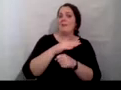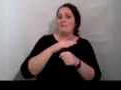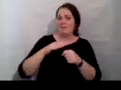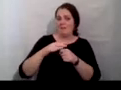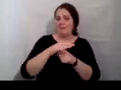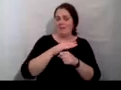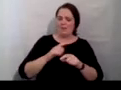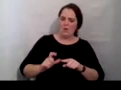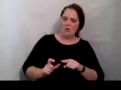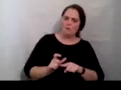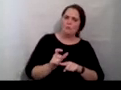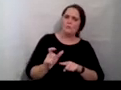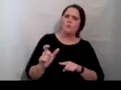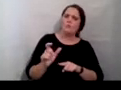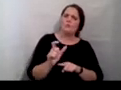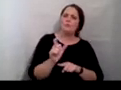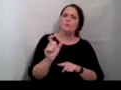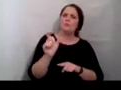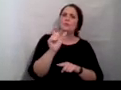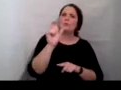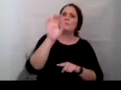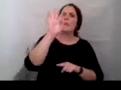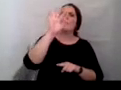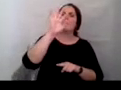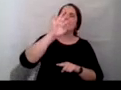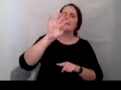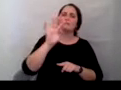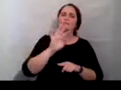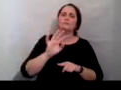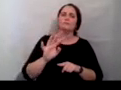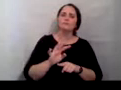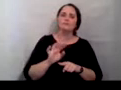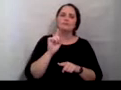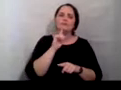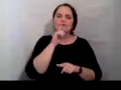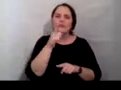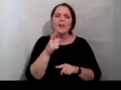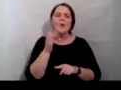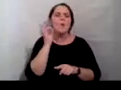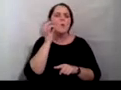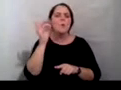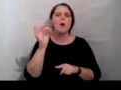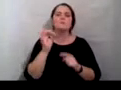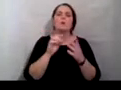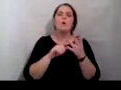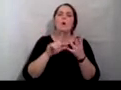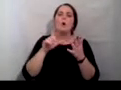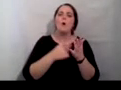Ecology, and basically what you're looking at are these stripes of red and